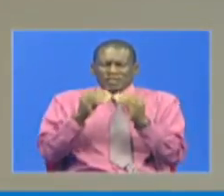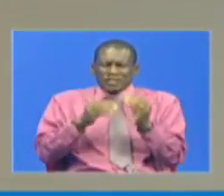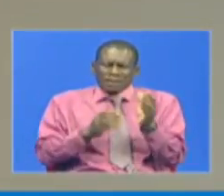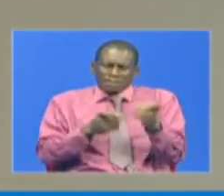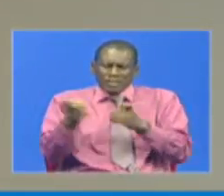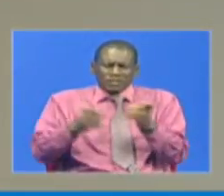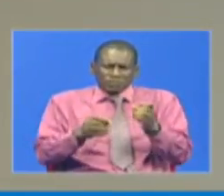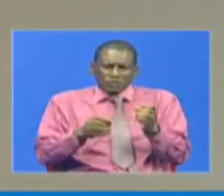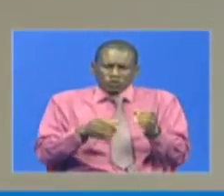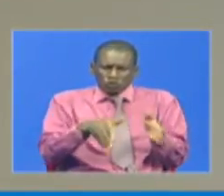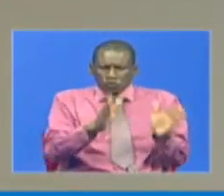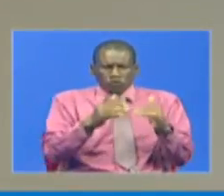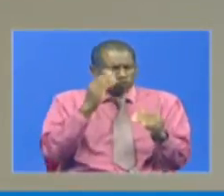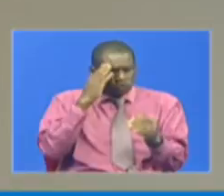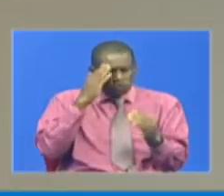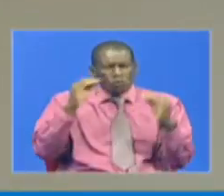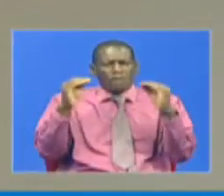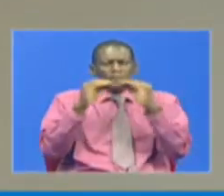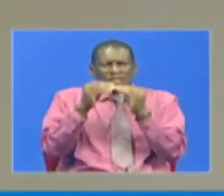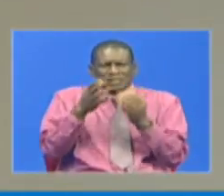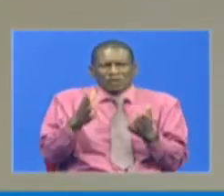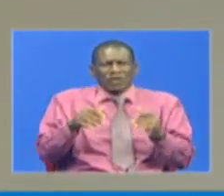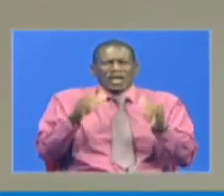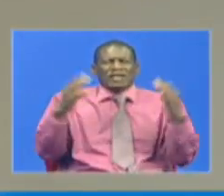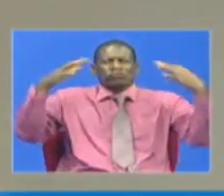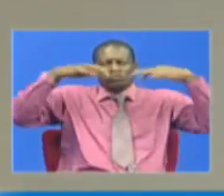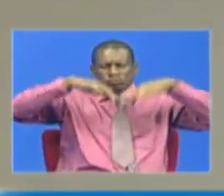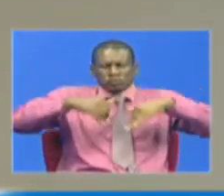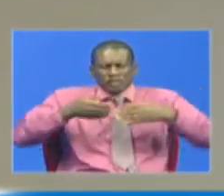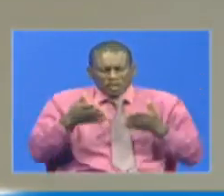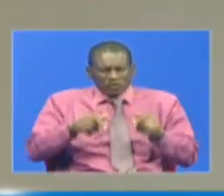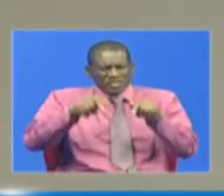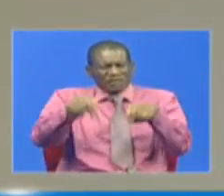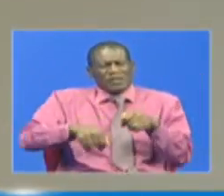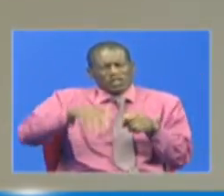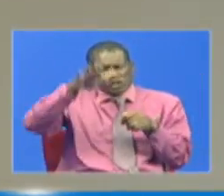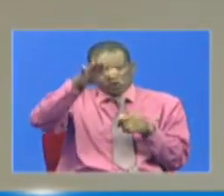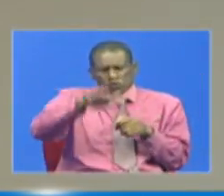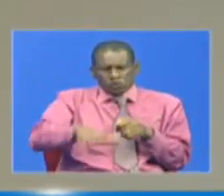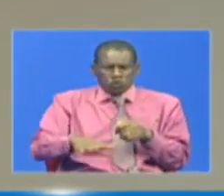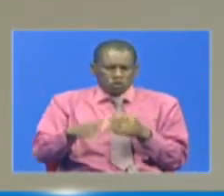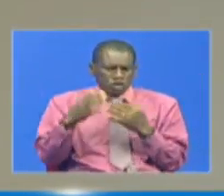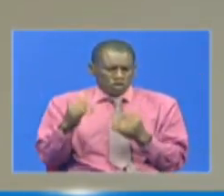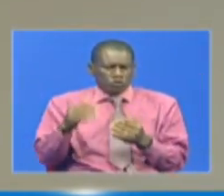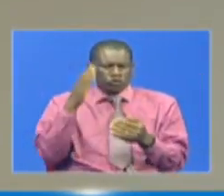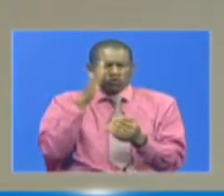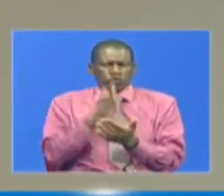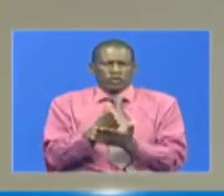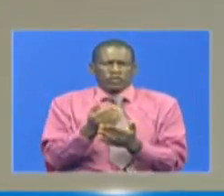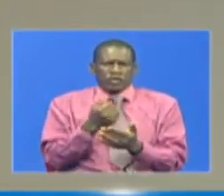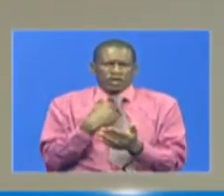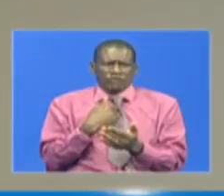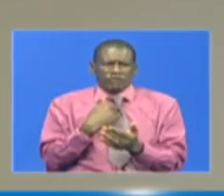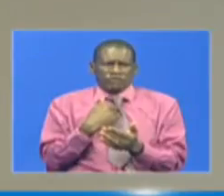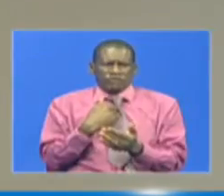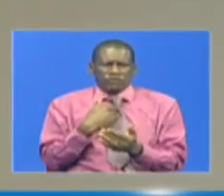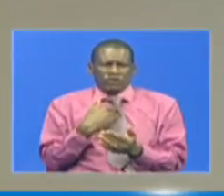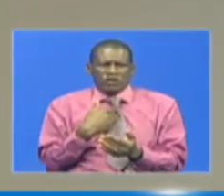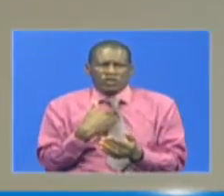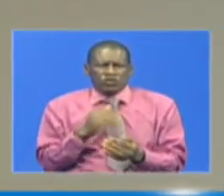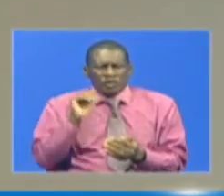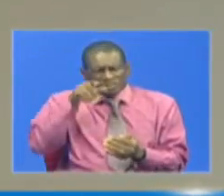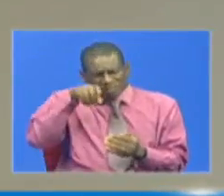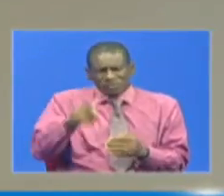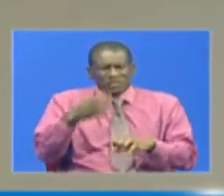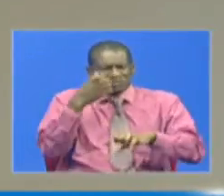you know, events right now, the demand is really low. And so they really had to ask themselves the hard question. So if